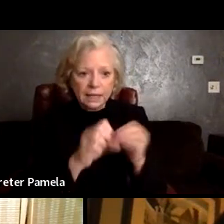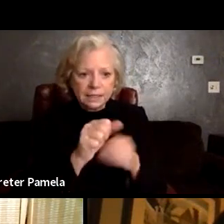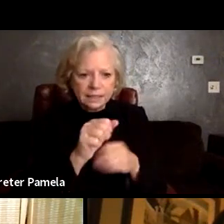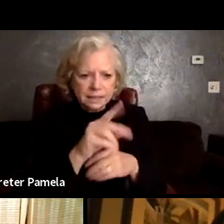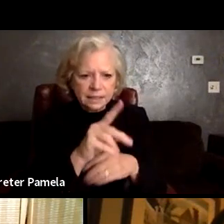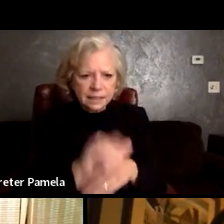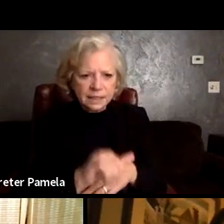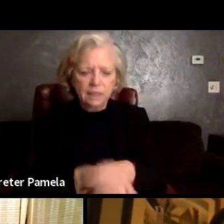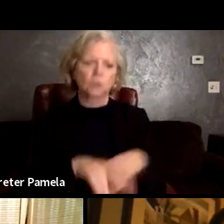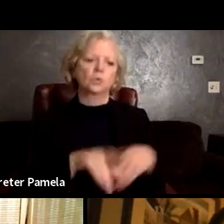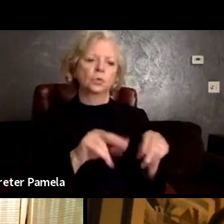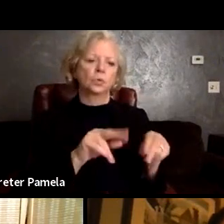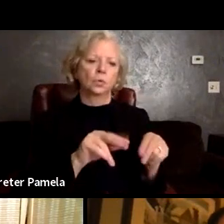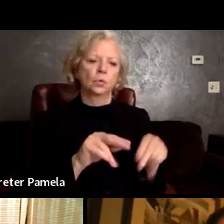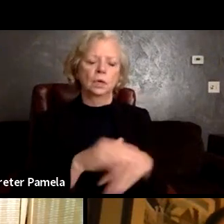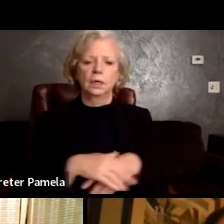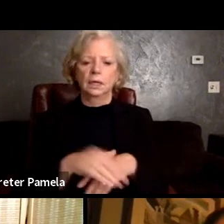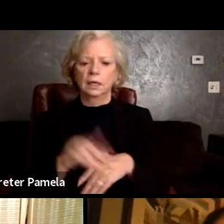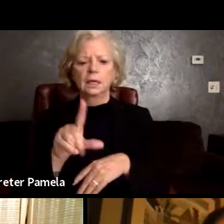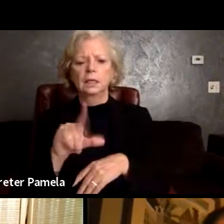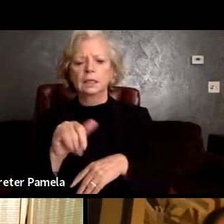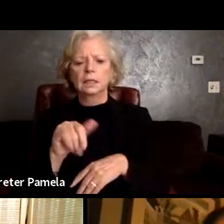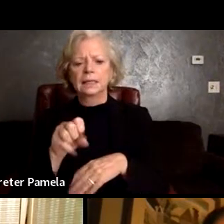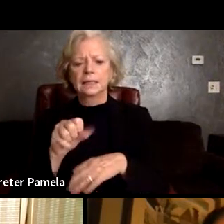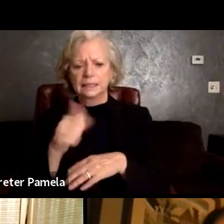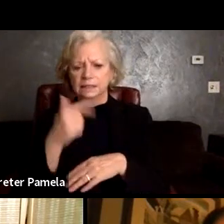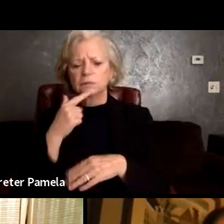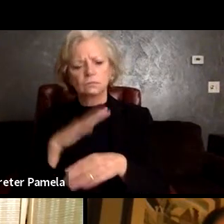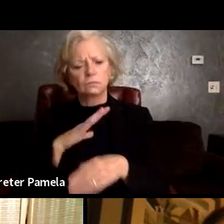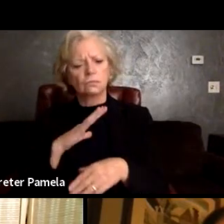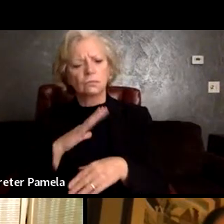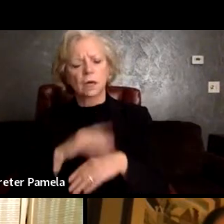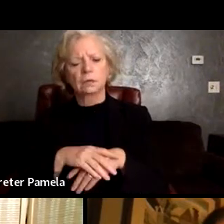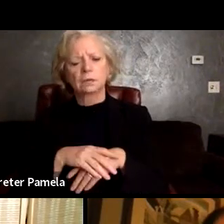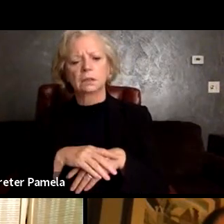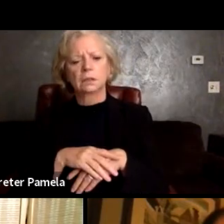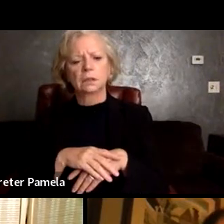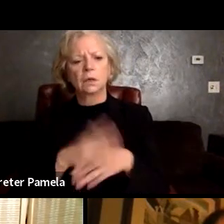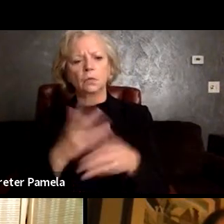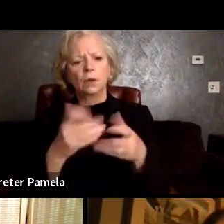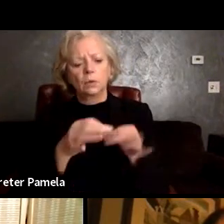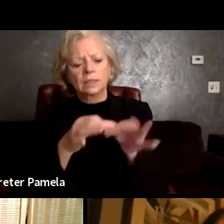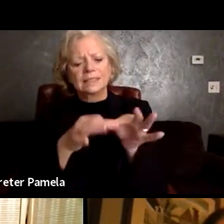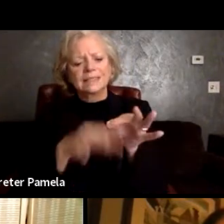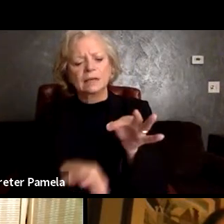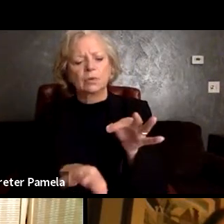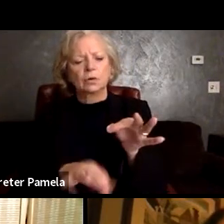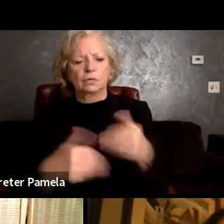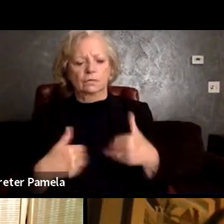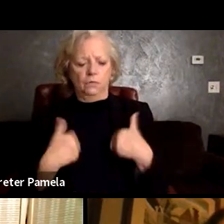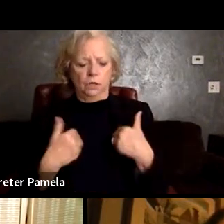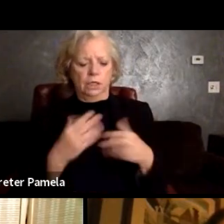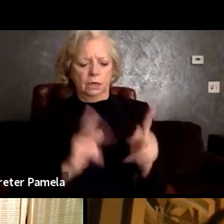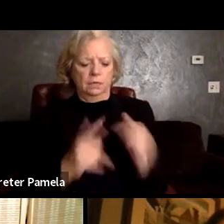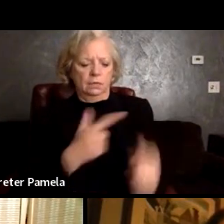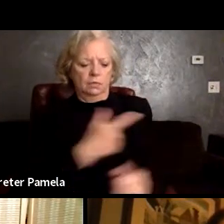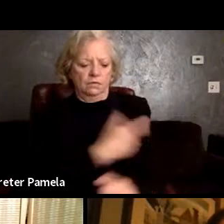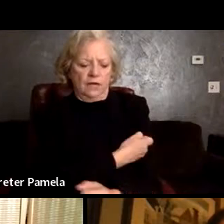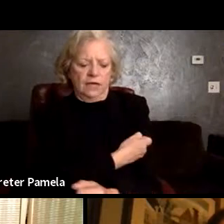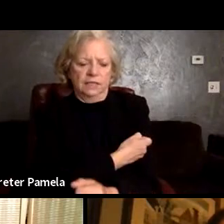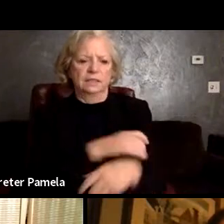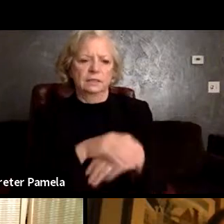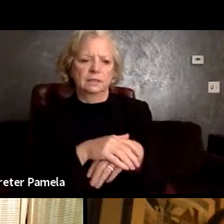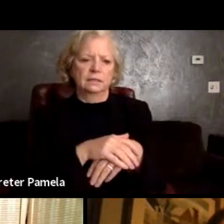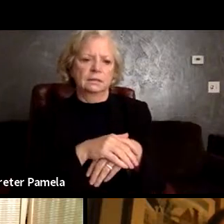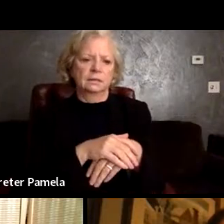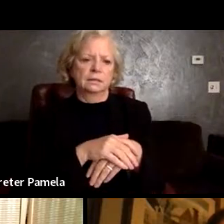think Lisa covered it. We wanted to make it as simple as possible for young people to get vaccinated. It is sometimes